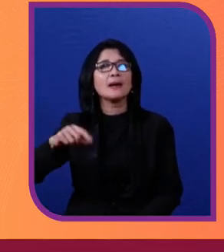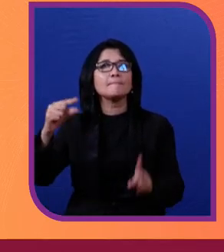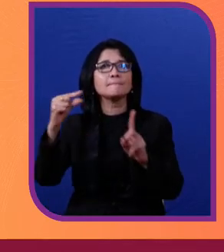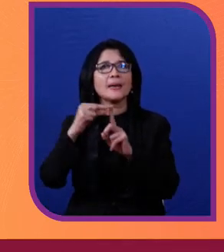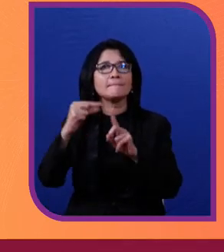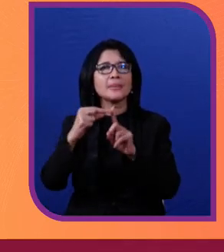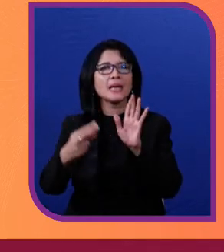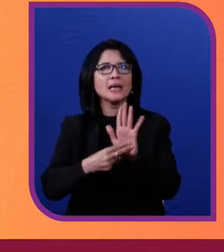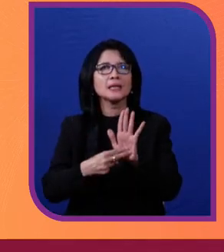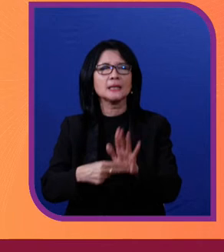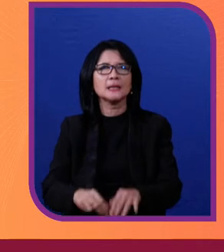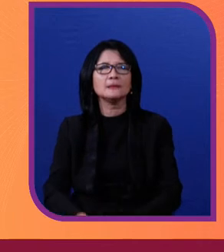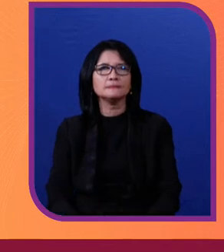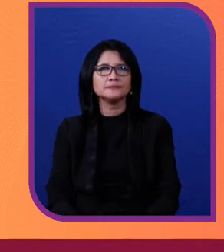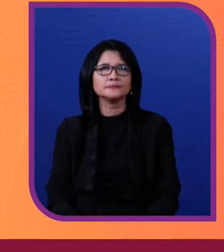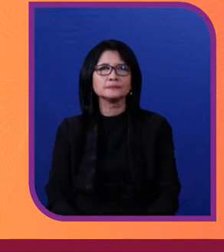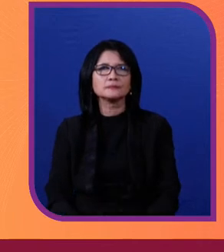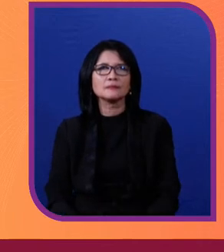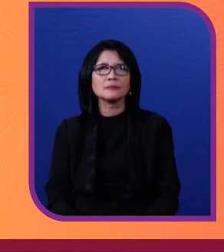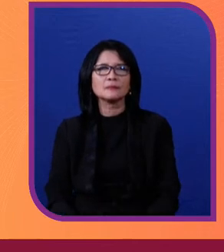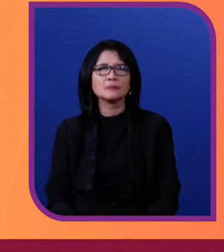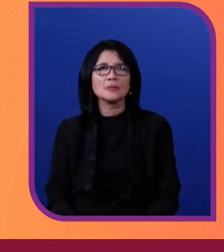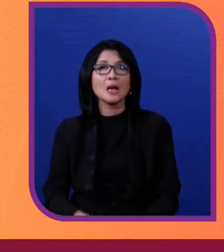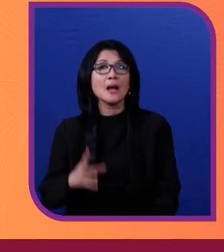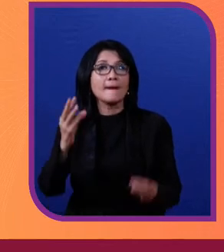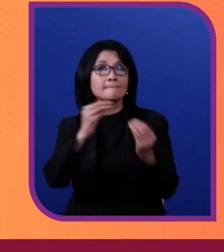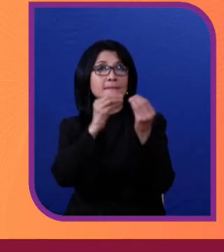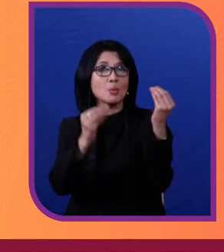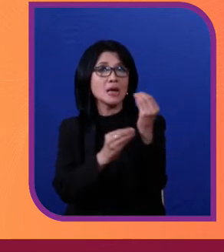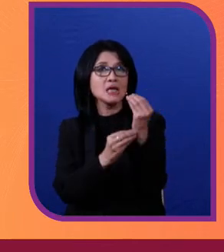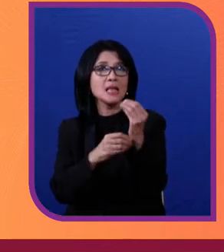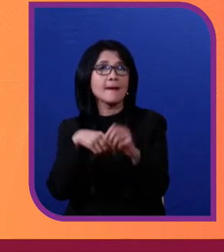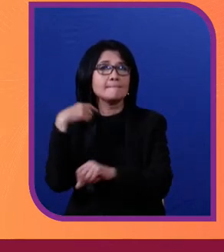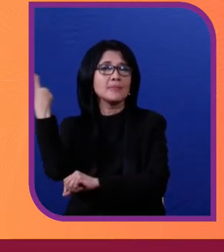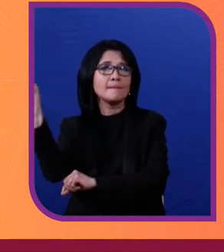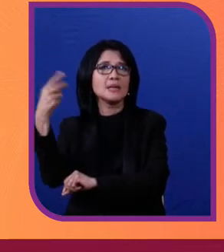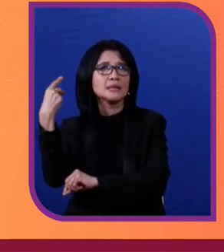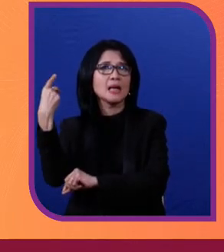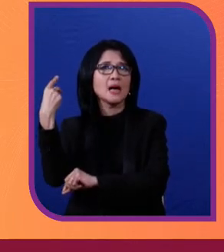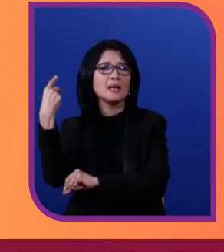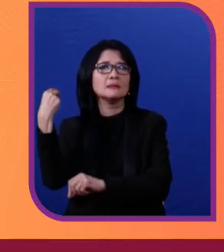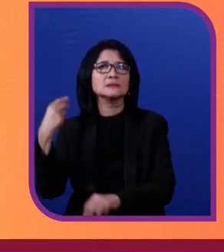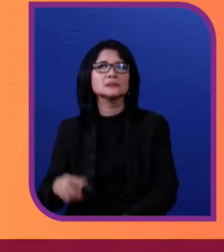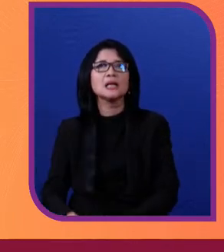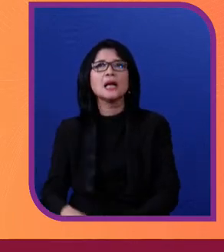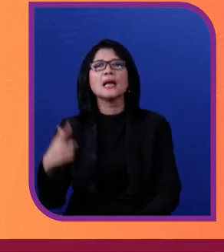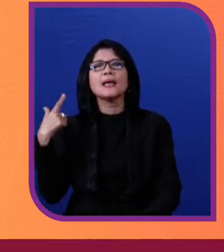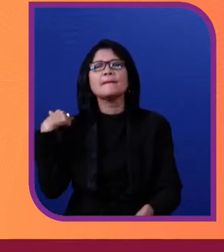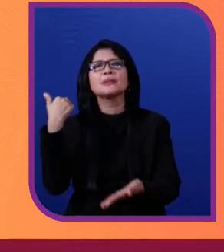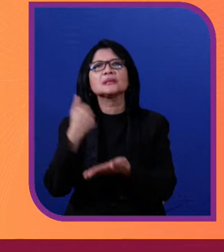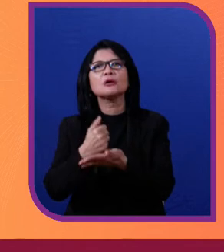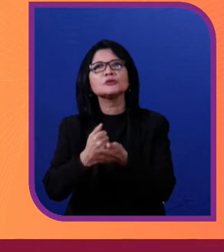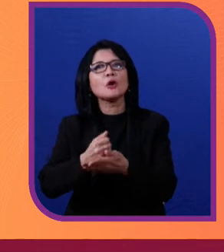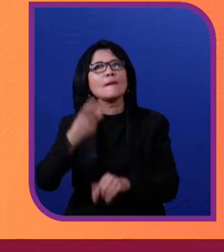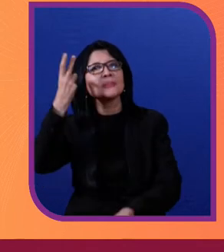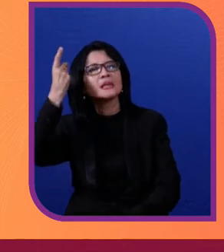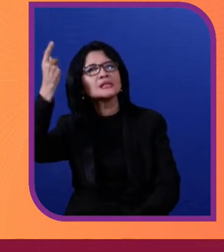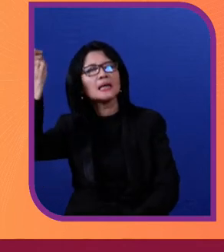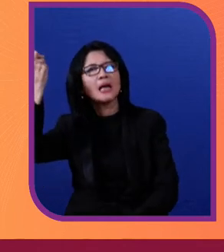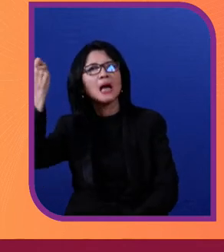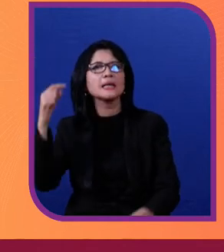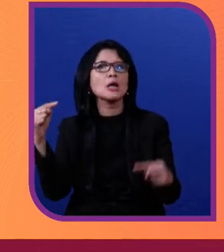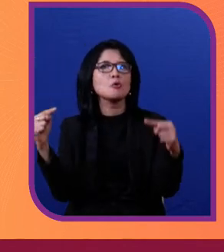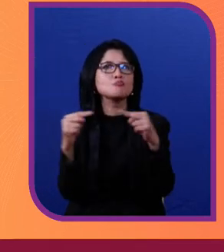toh SD representative of The government was responsible for planning development fanding How do you plan your